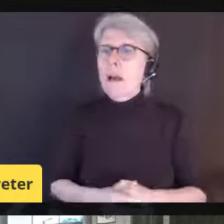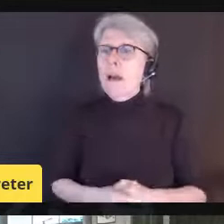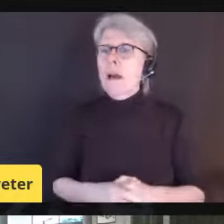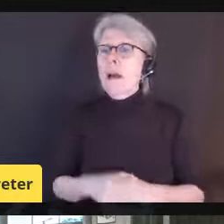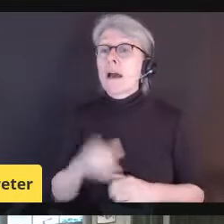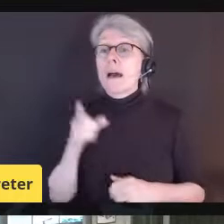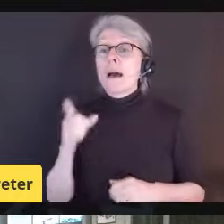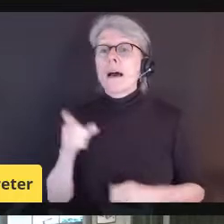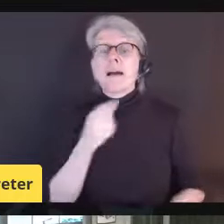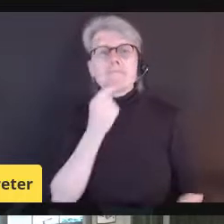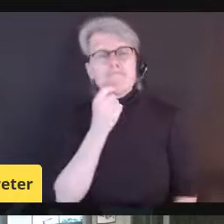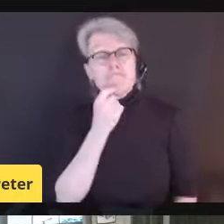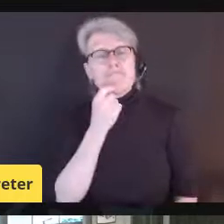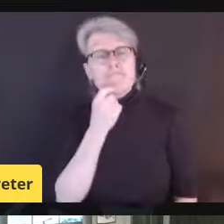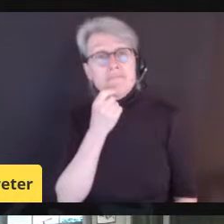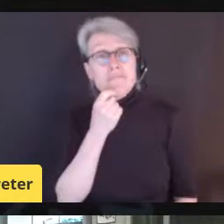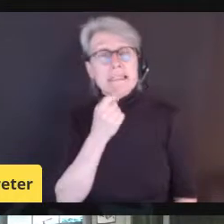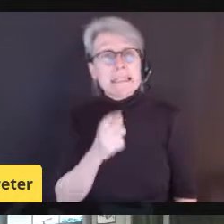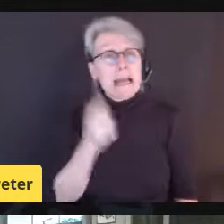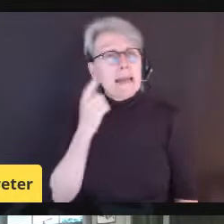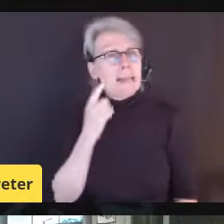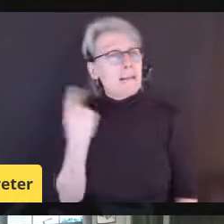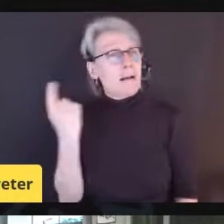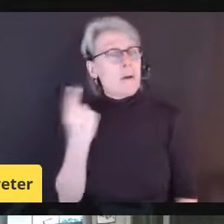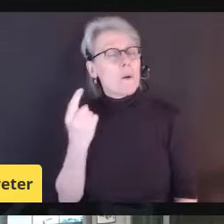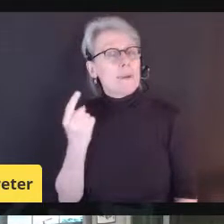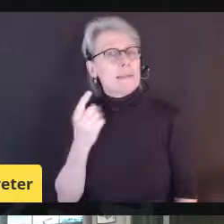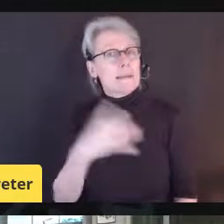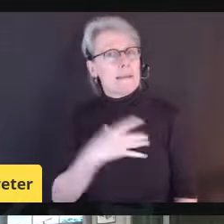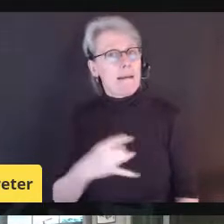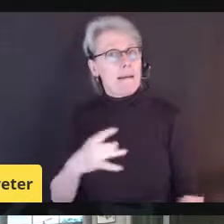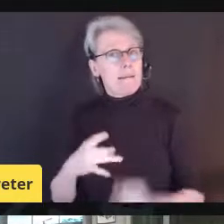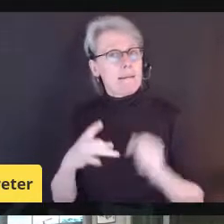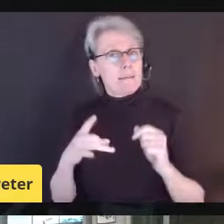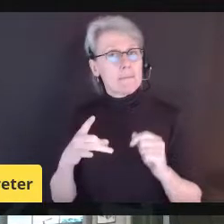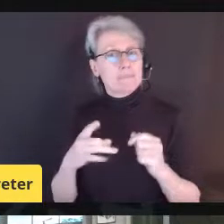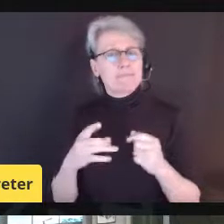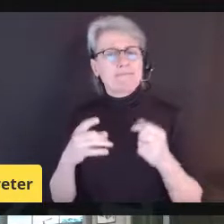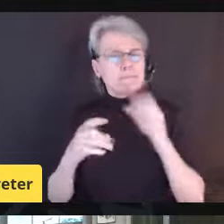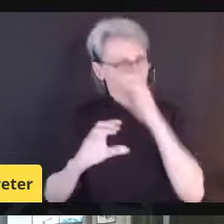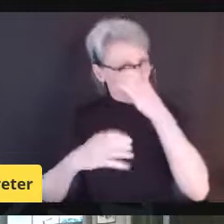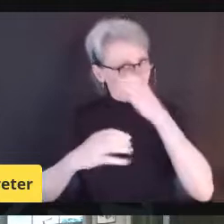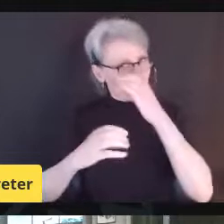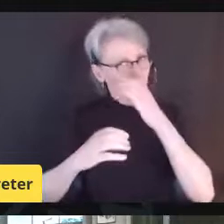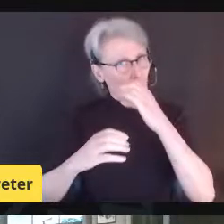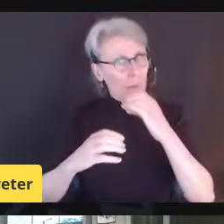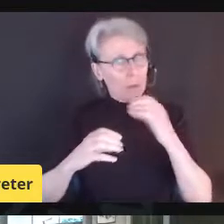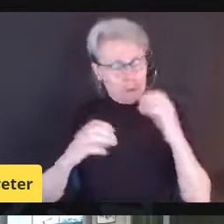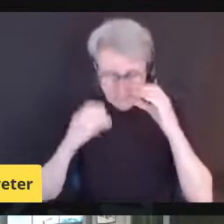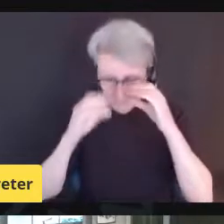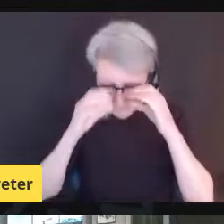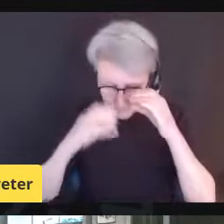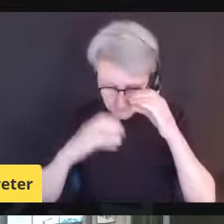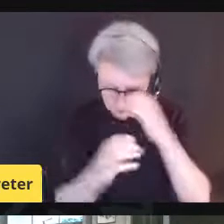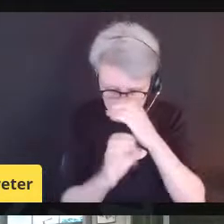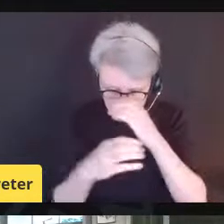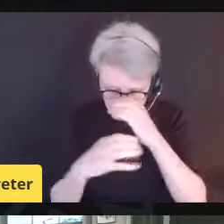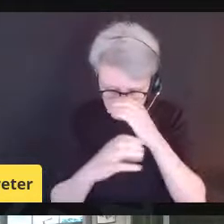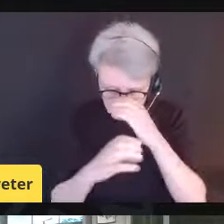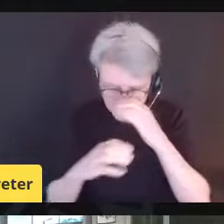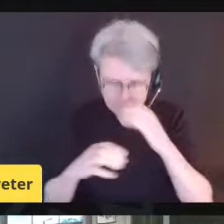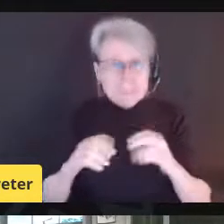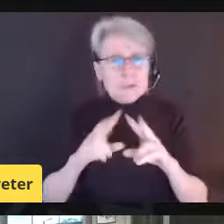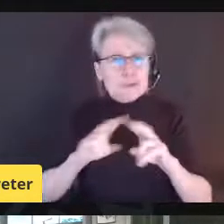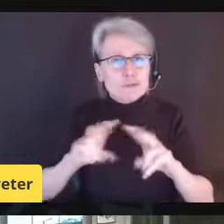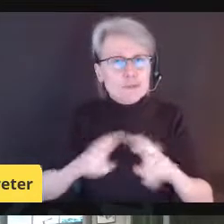thinking about this. I think I've always liked looking down microscopes or just, you know, poking about with stuff. So initially I thought I